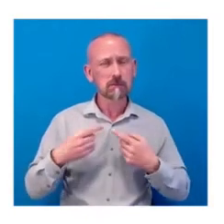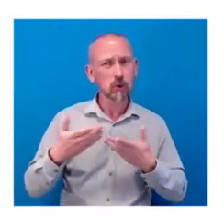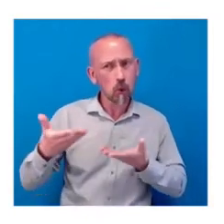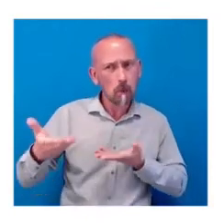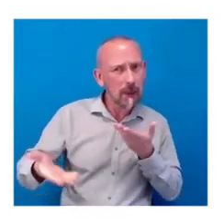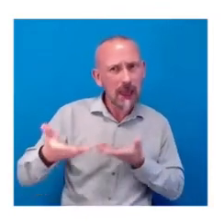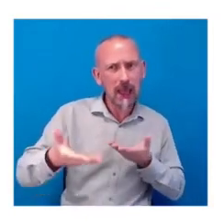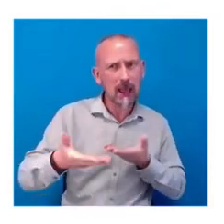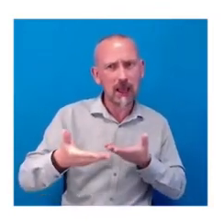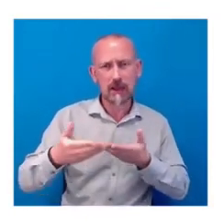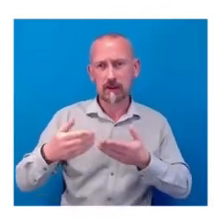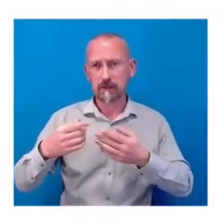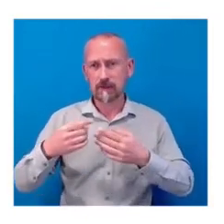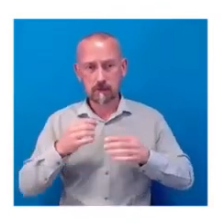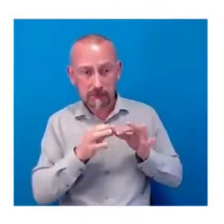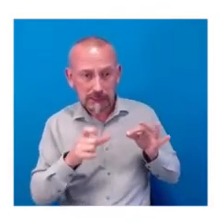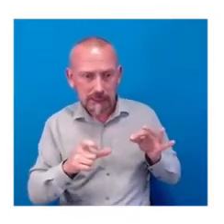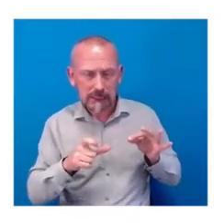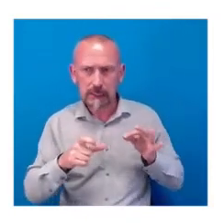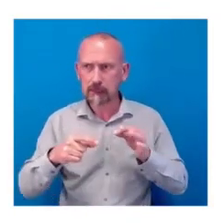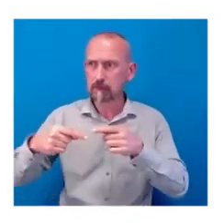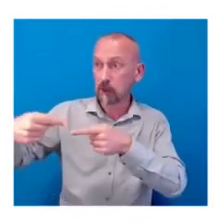I'd be happy to be compared with there.